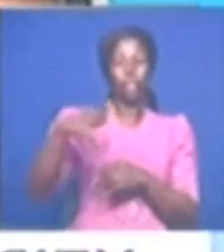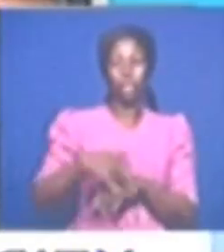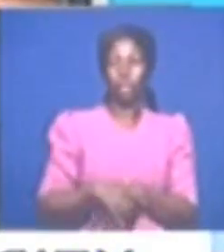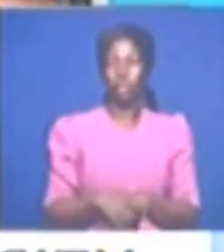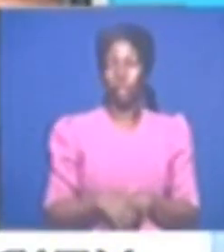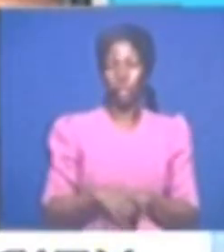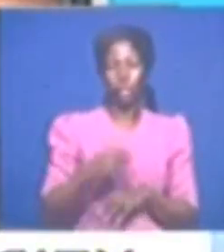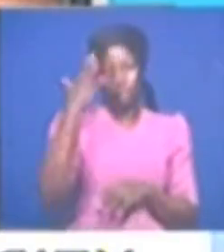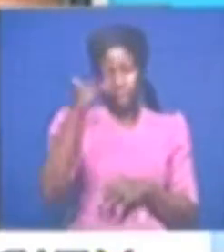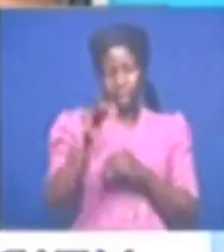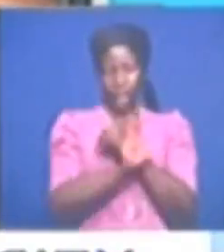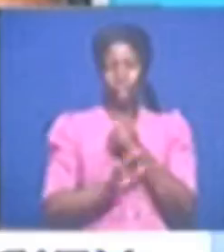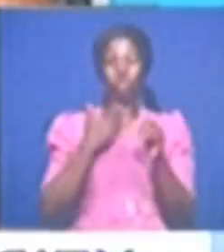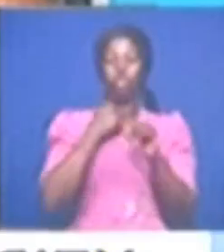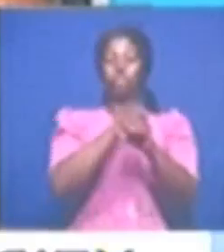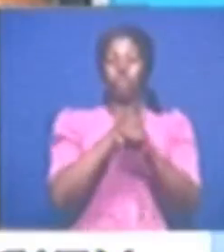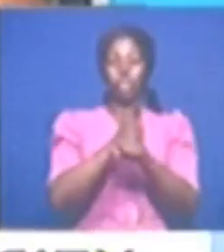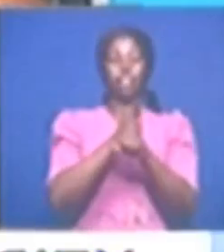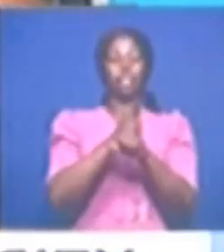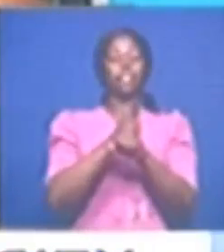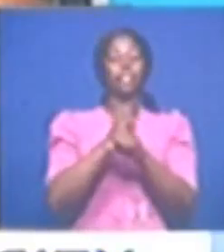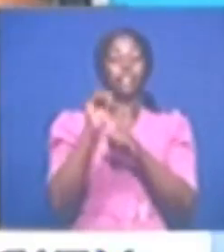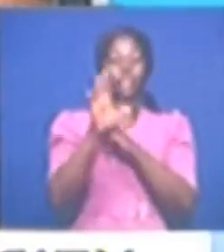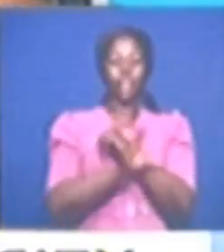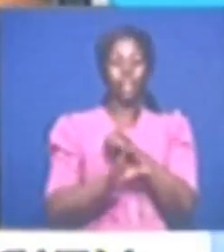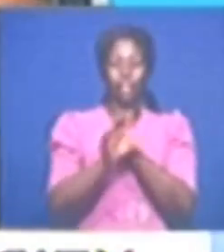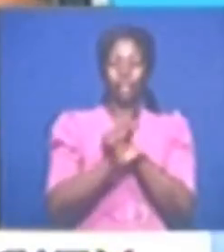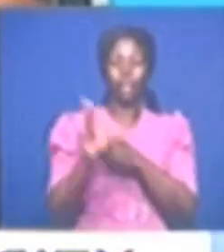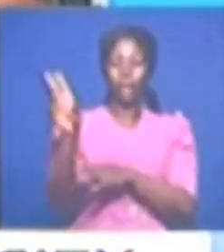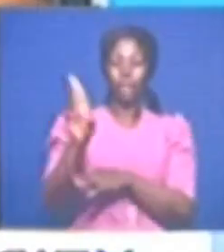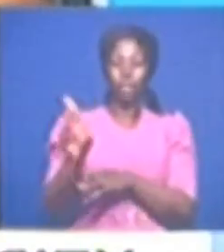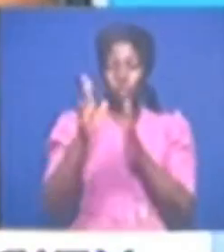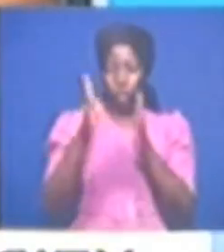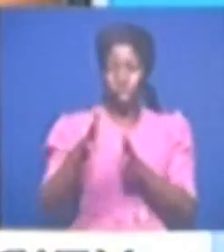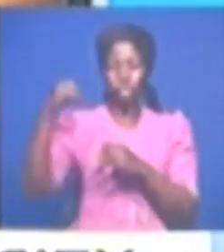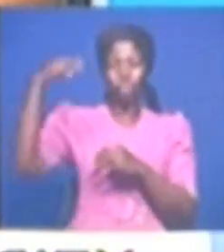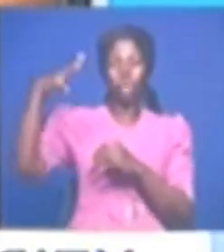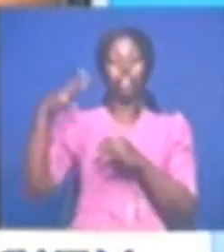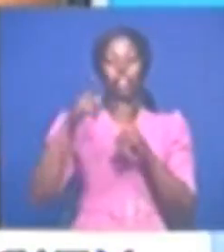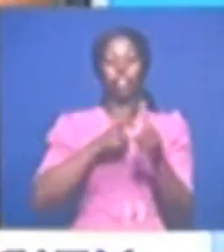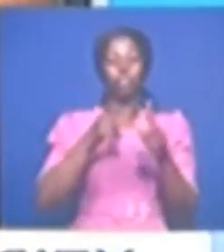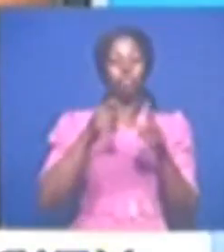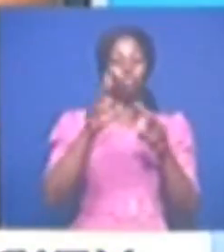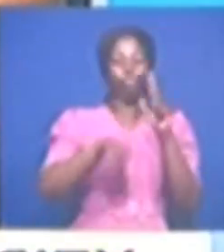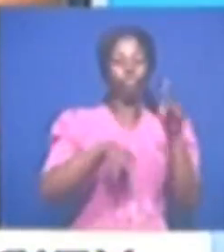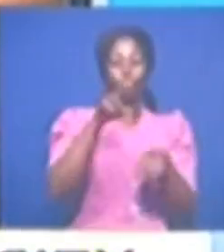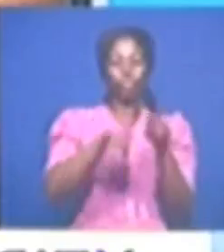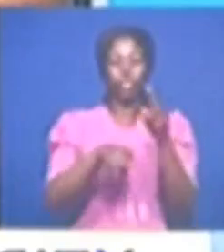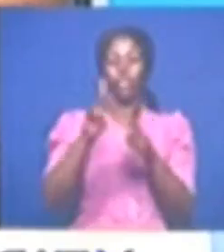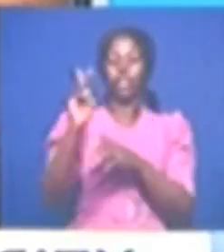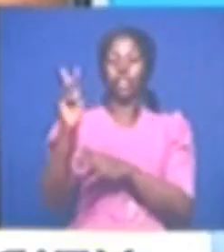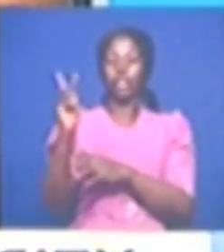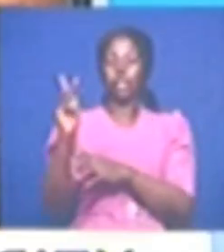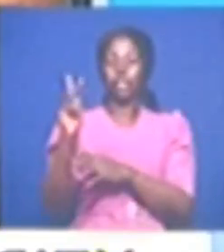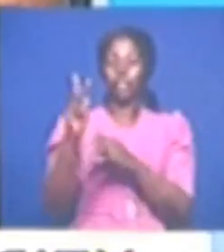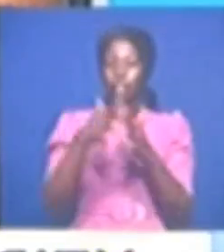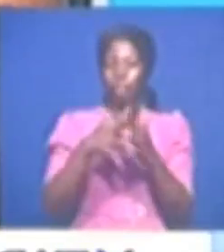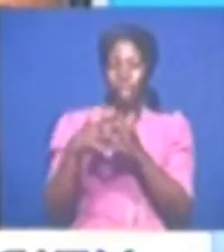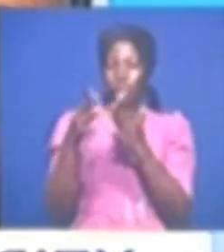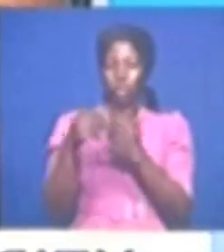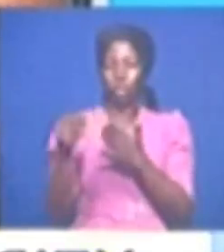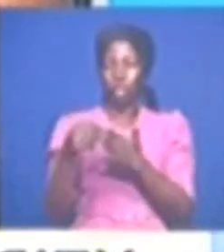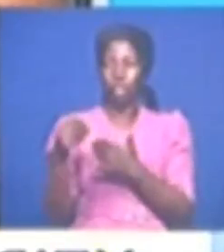from volatility of the dollar. The pilot will involve 10 megawatts power plant as at the recommended by the study commissioned